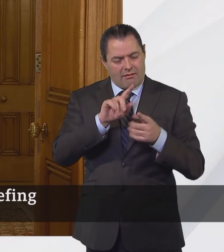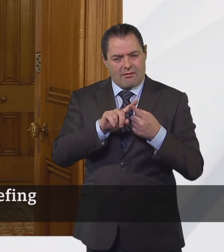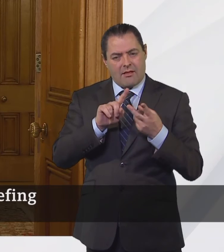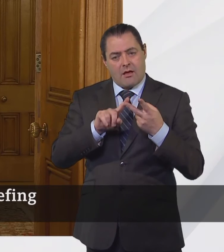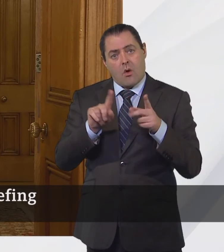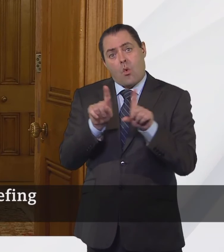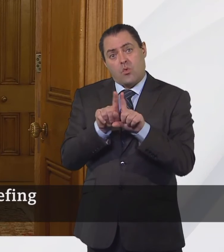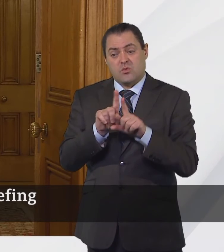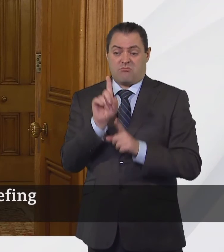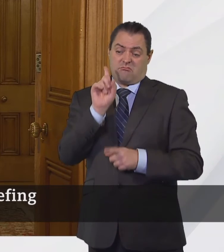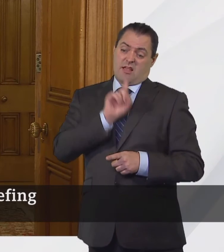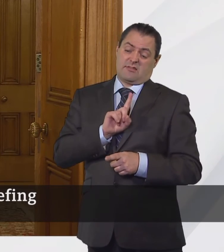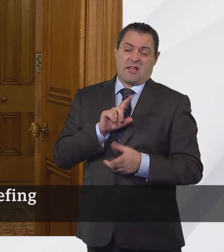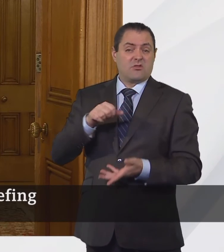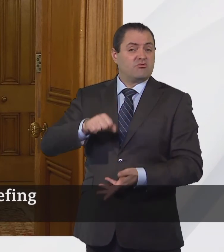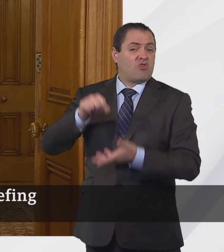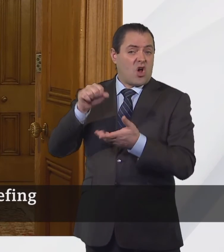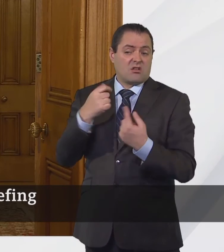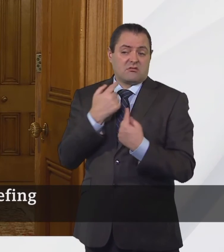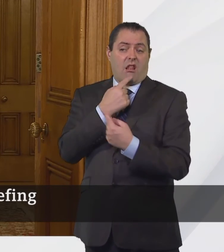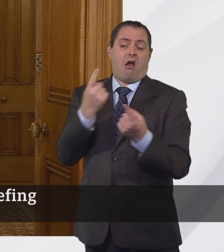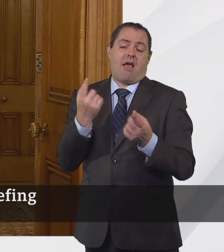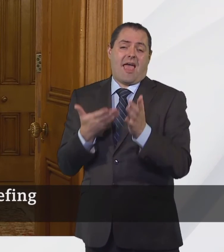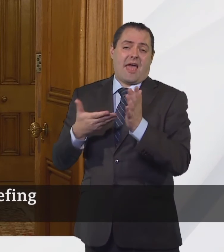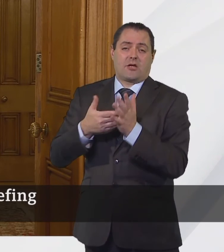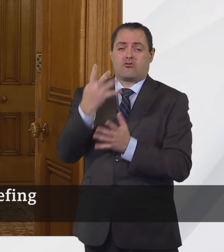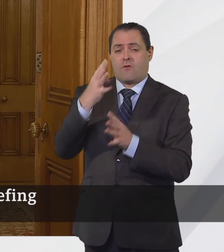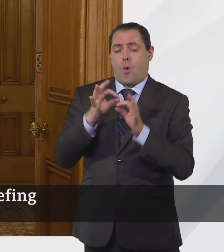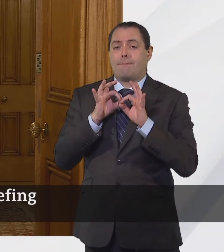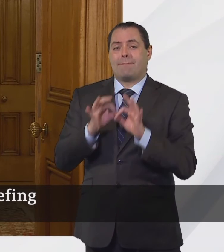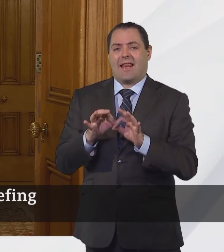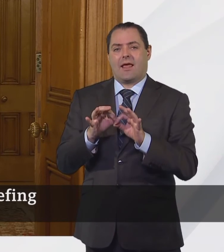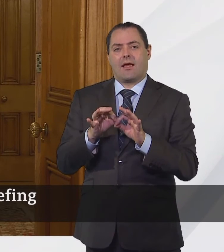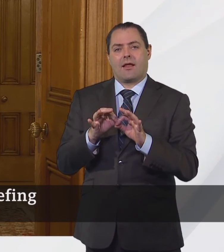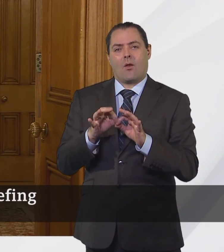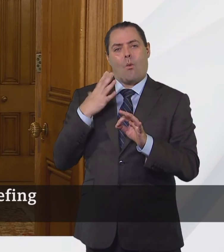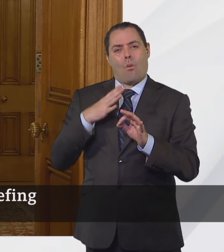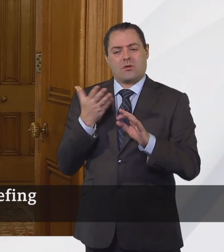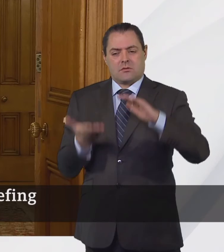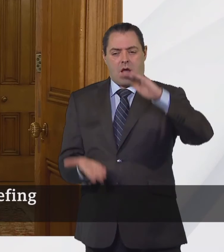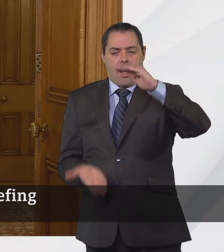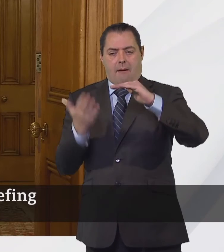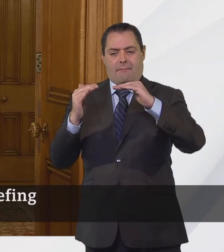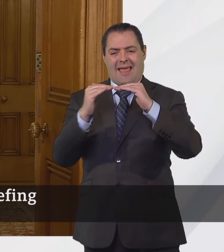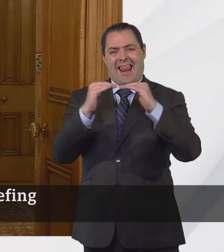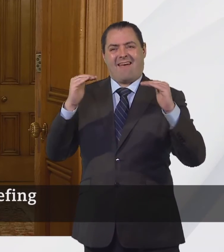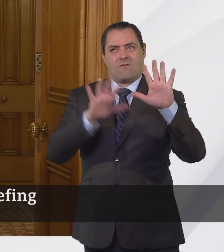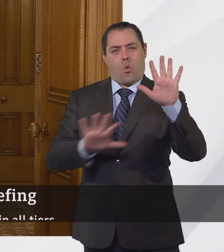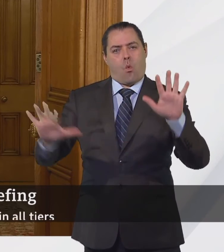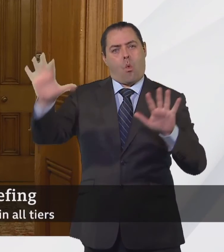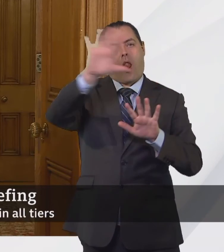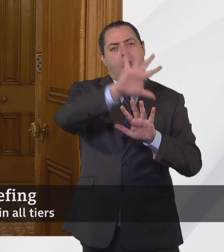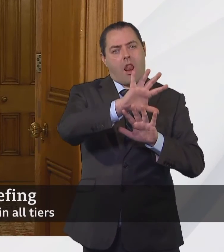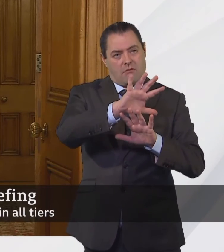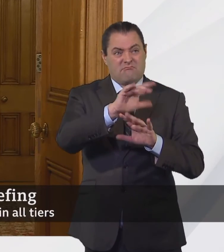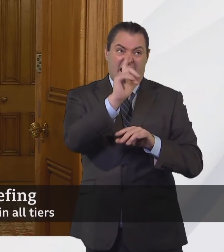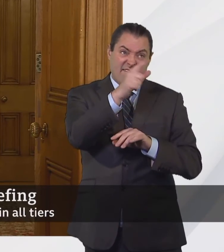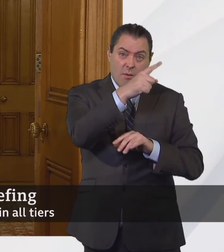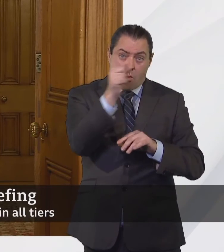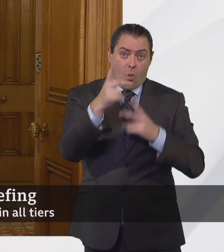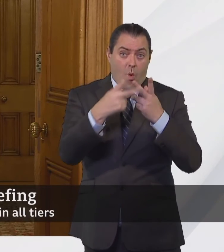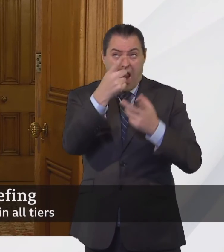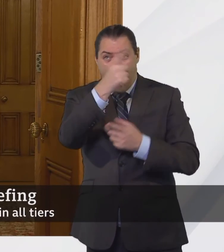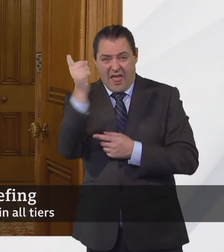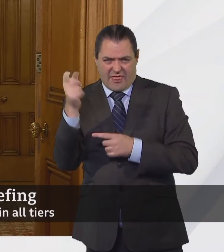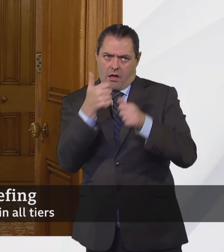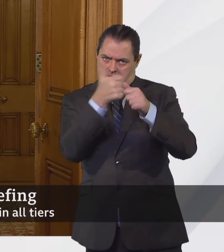but yesterday the Chancellor announced another £4 billion levelling up fund. So Liverpool, everywhere else that's had a tough time, we're